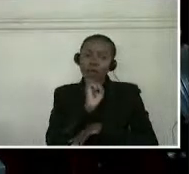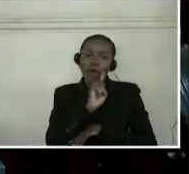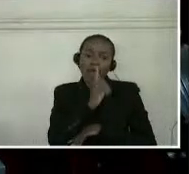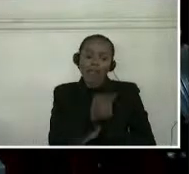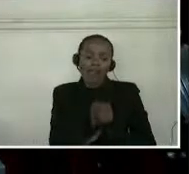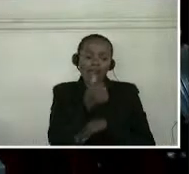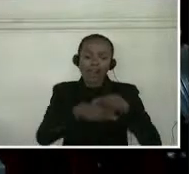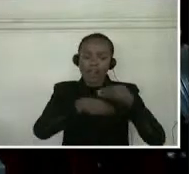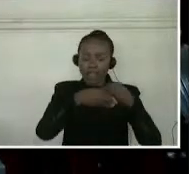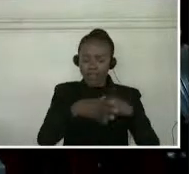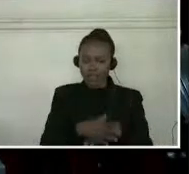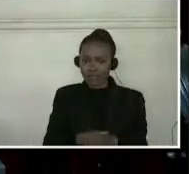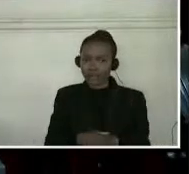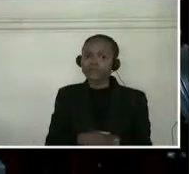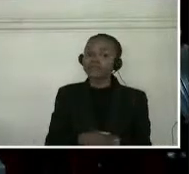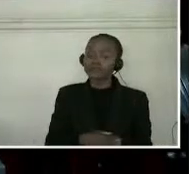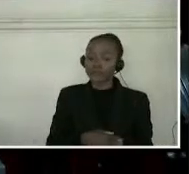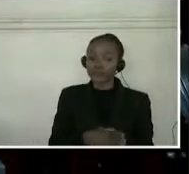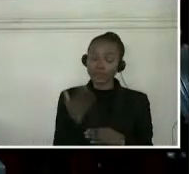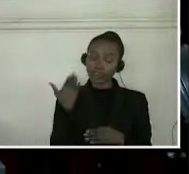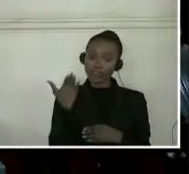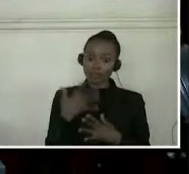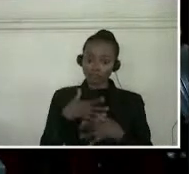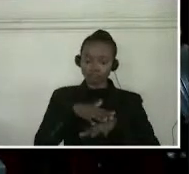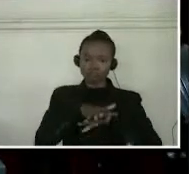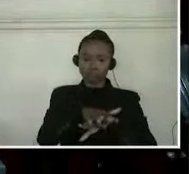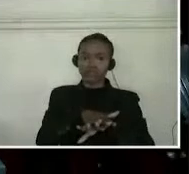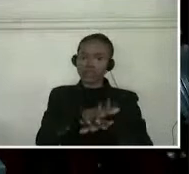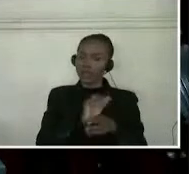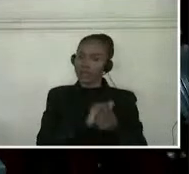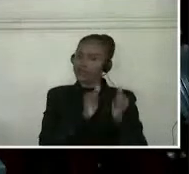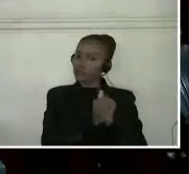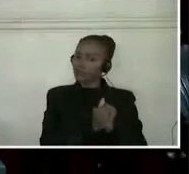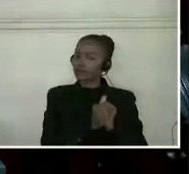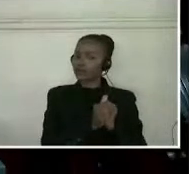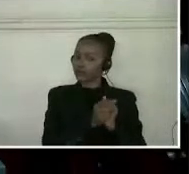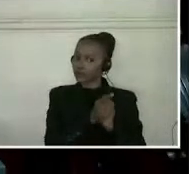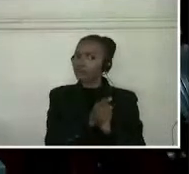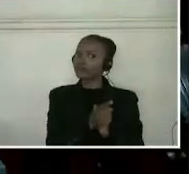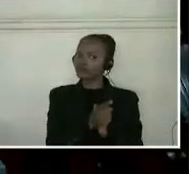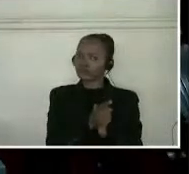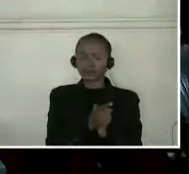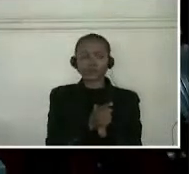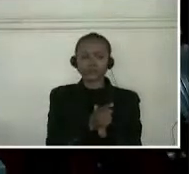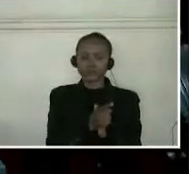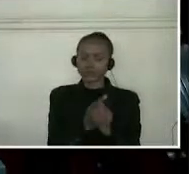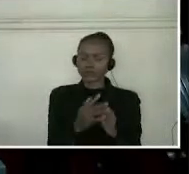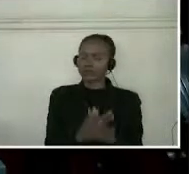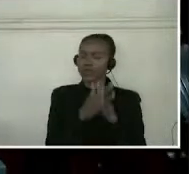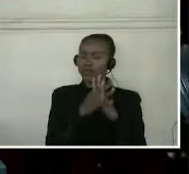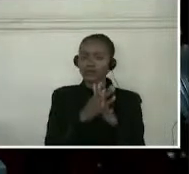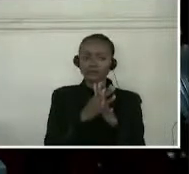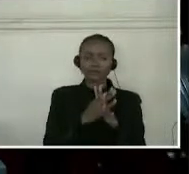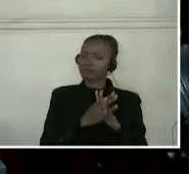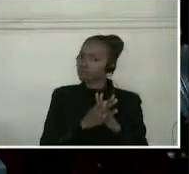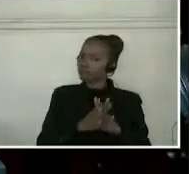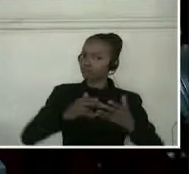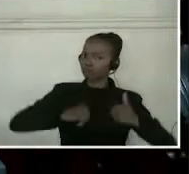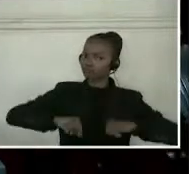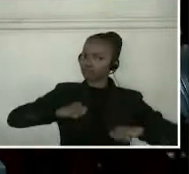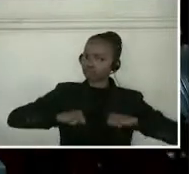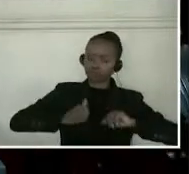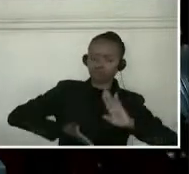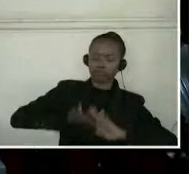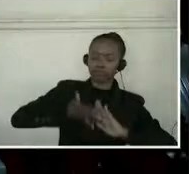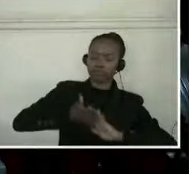administratively the department of sport and recreation was performing very well achieving the evasive clean audit in 2021